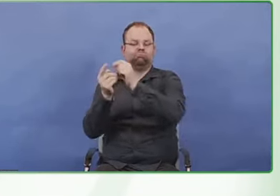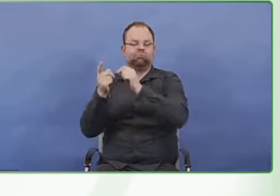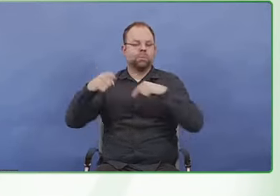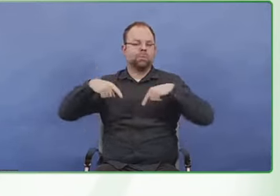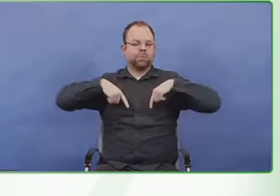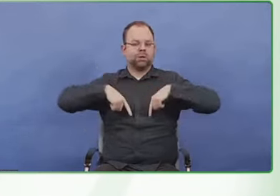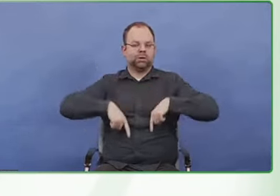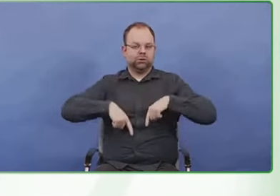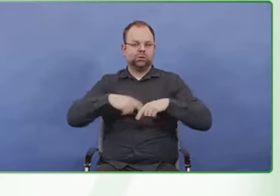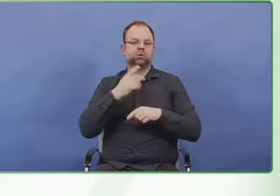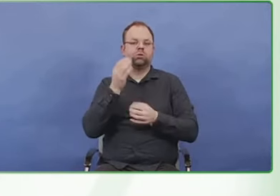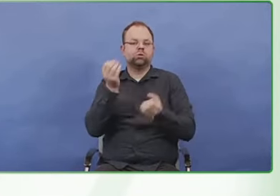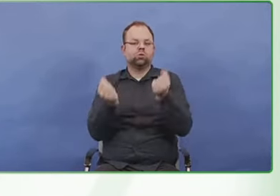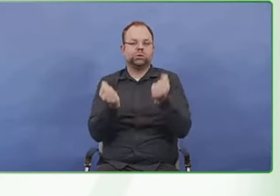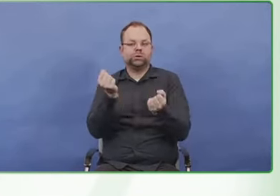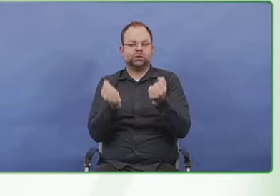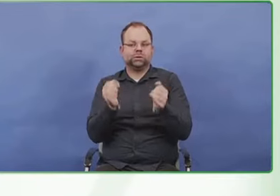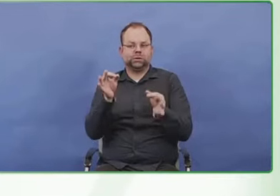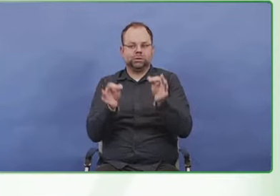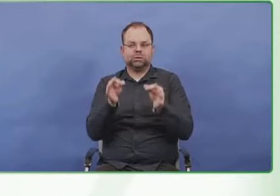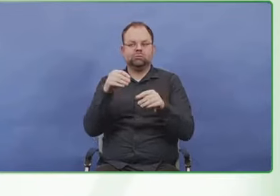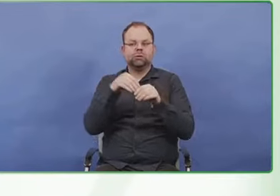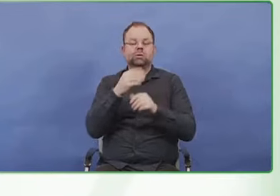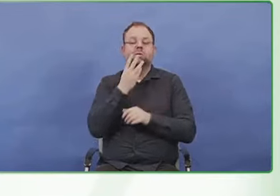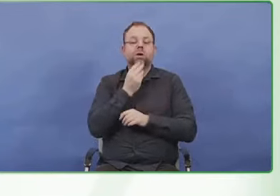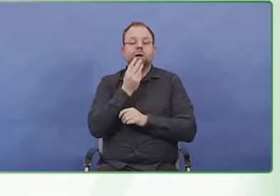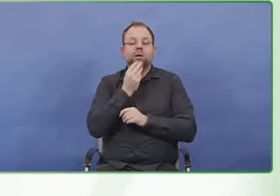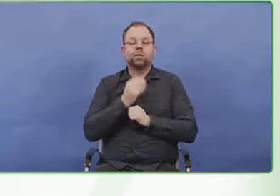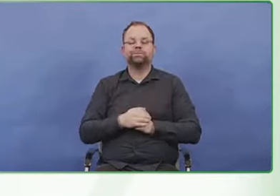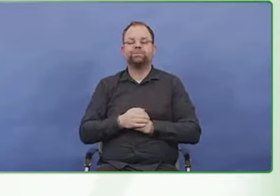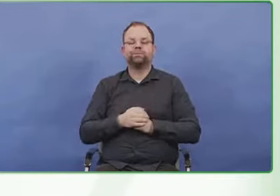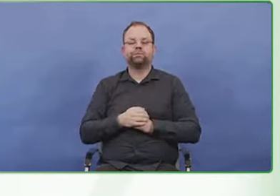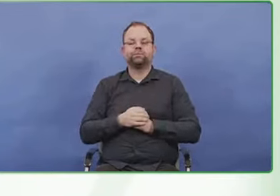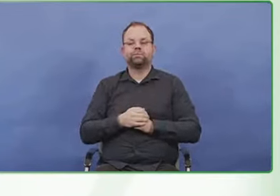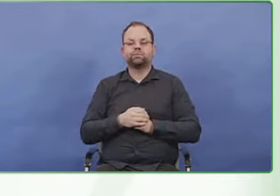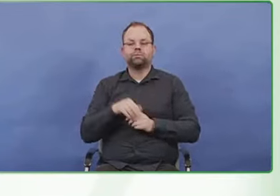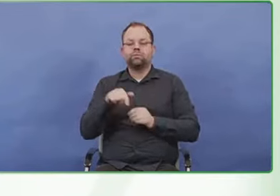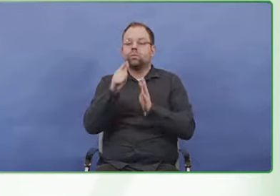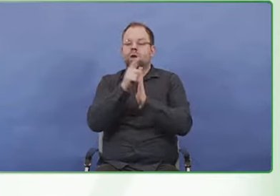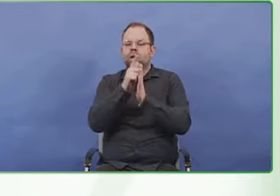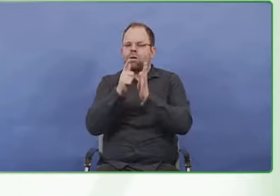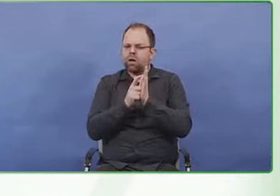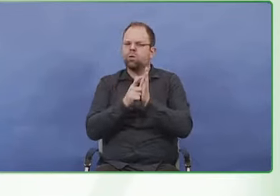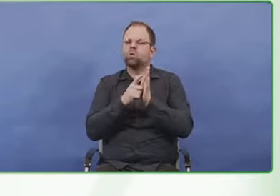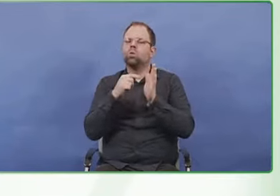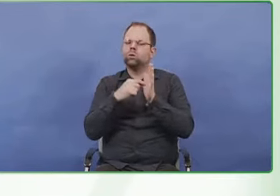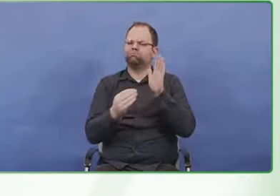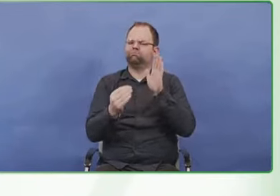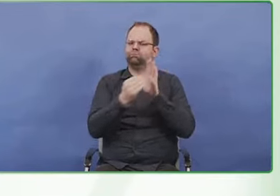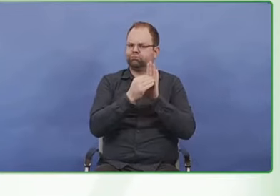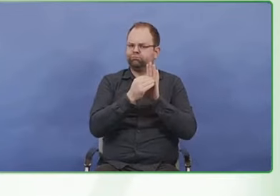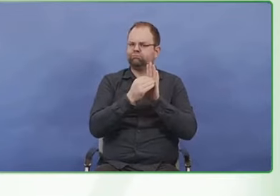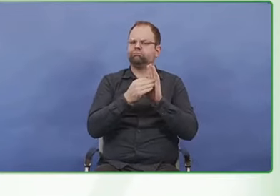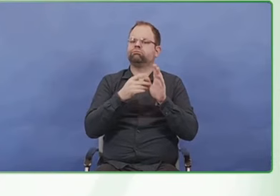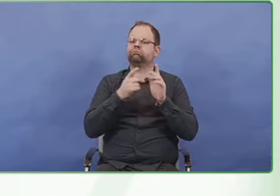And at the initiation of this legislation in